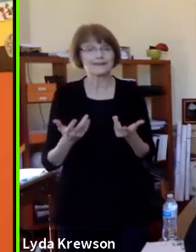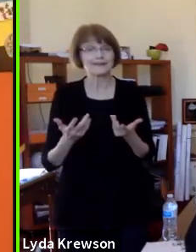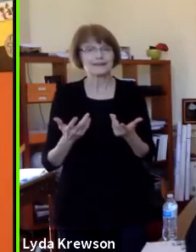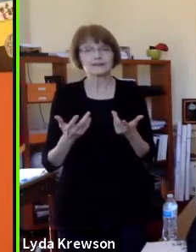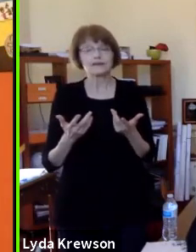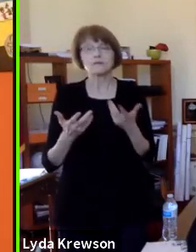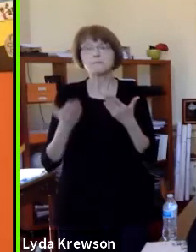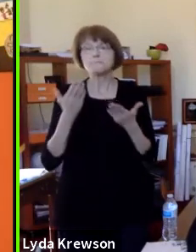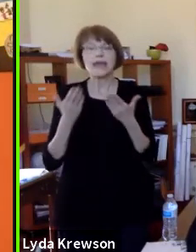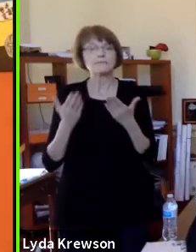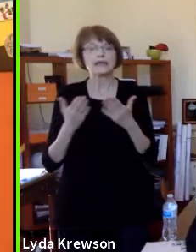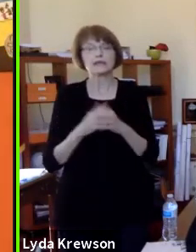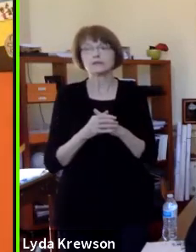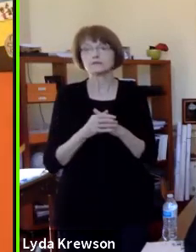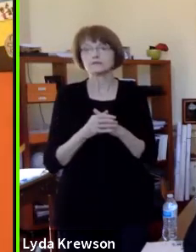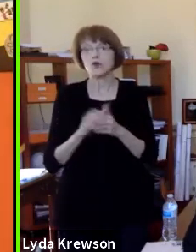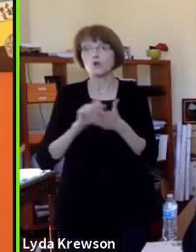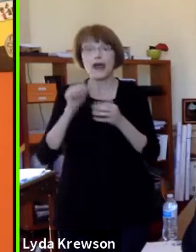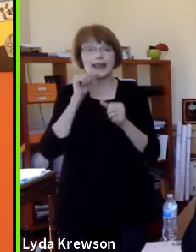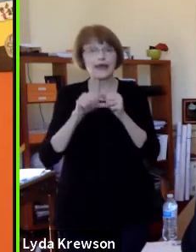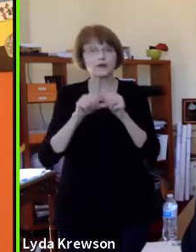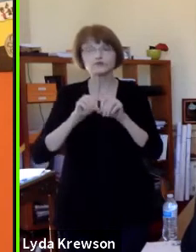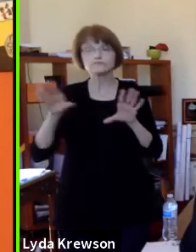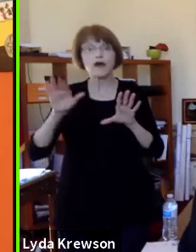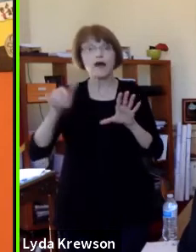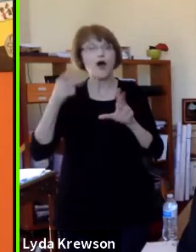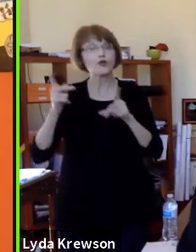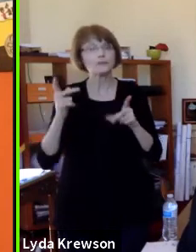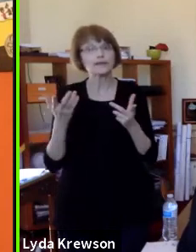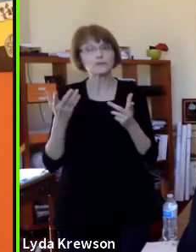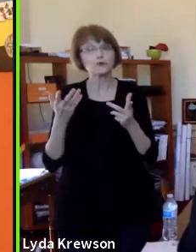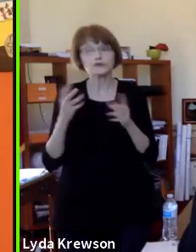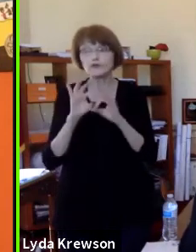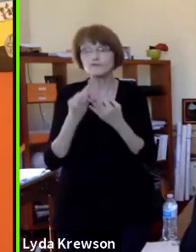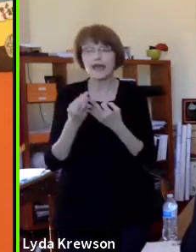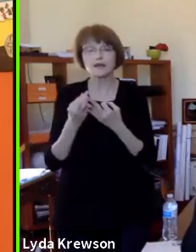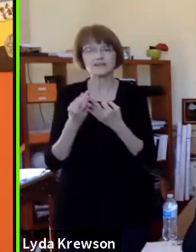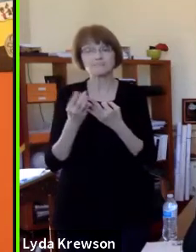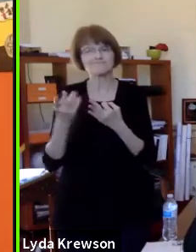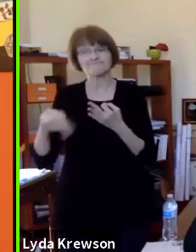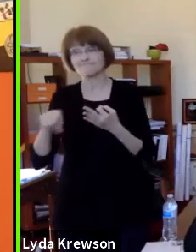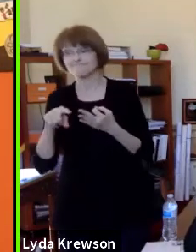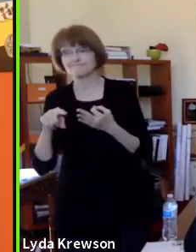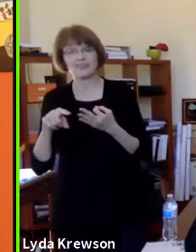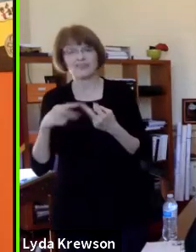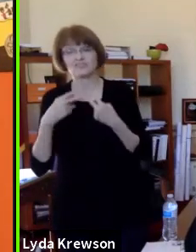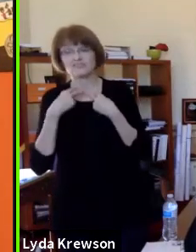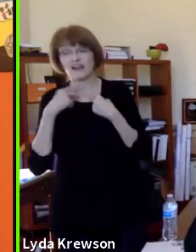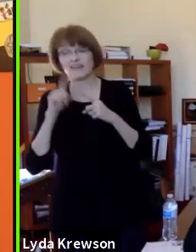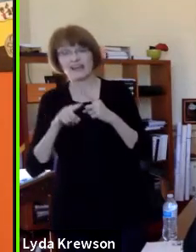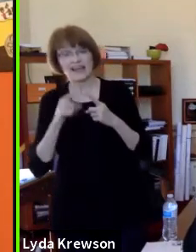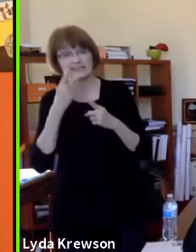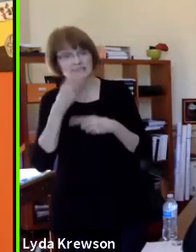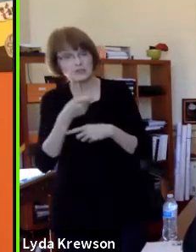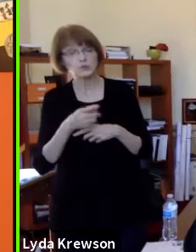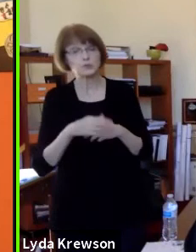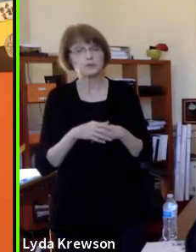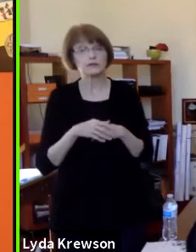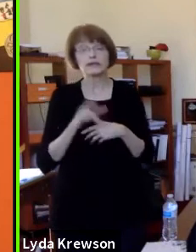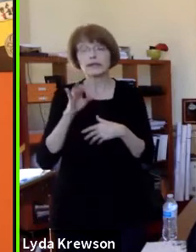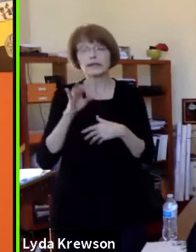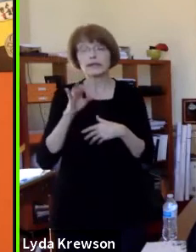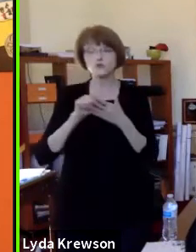Maybe you can write letters to other people in your family who might not be able to be there. If you wrote a letter